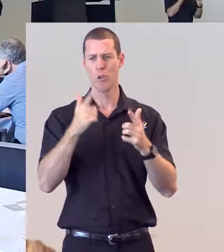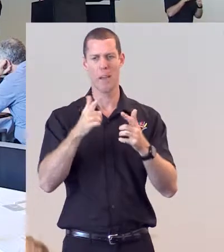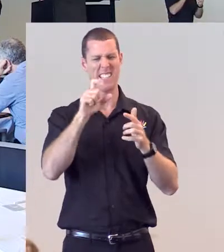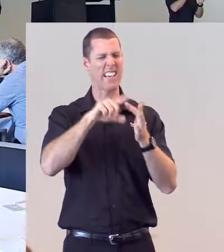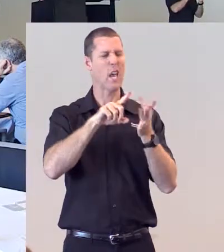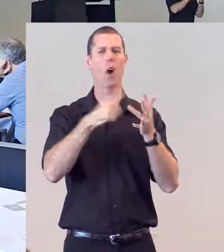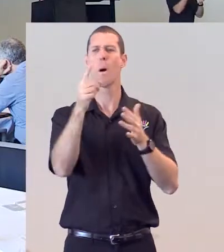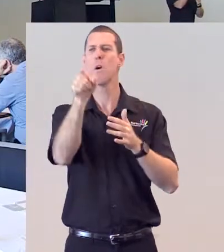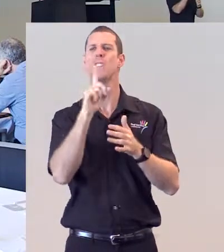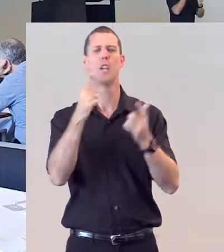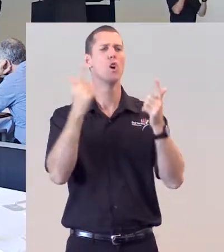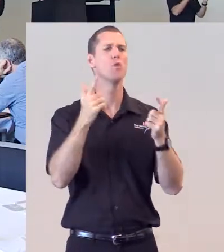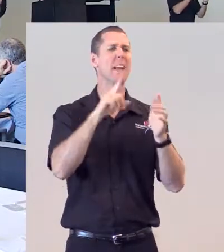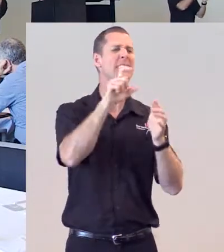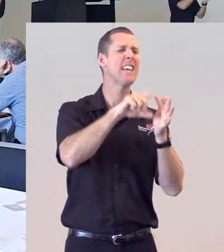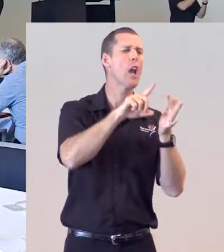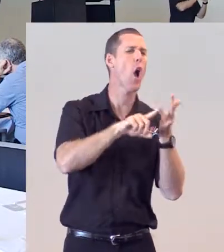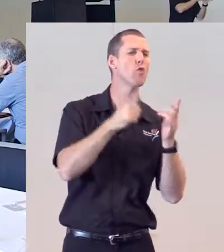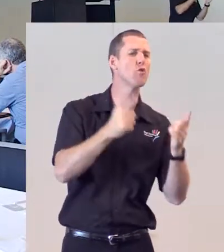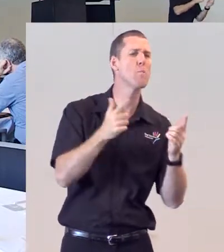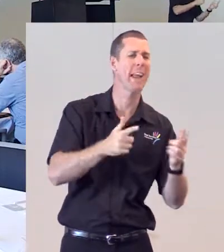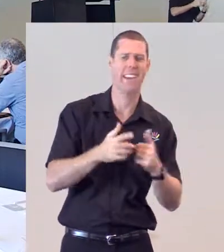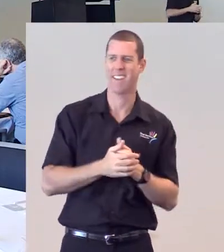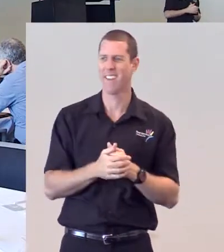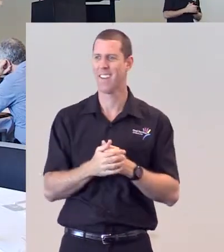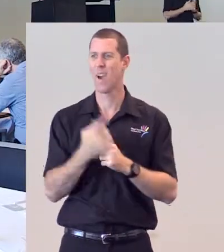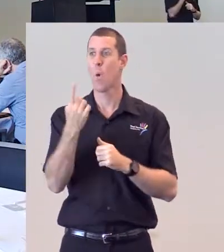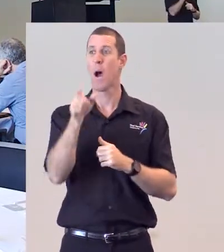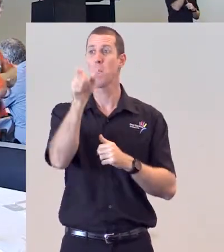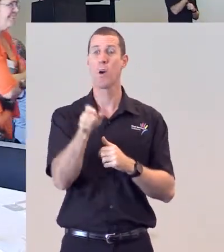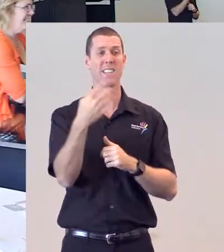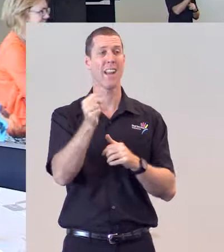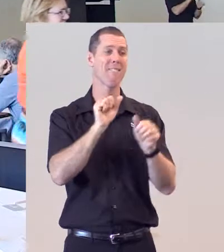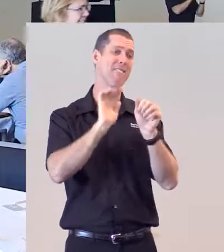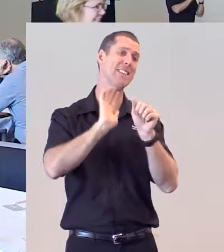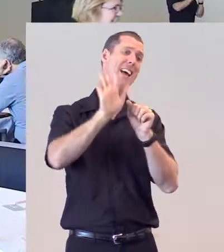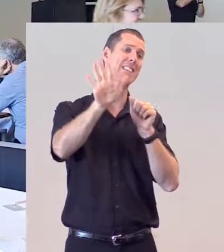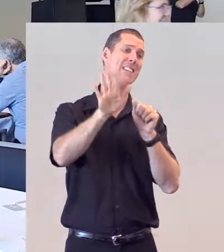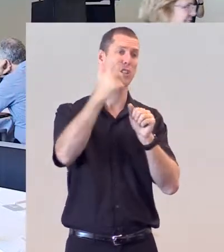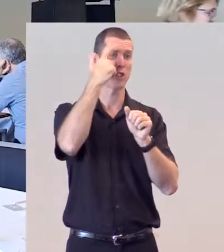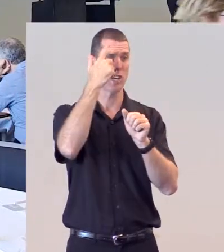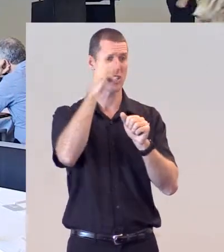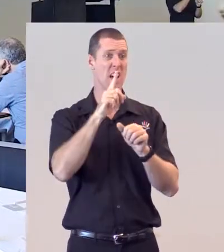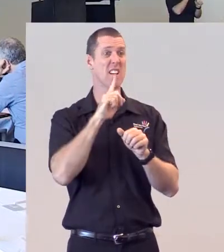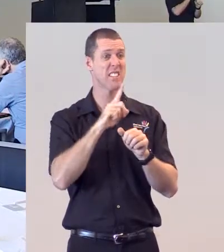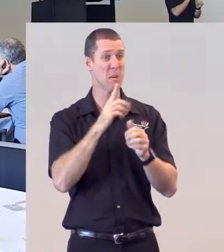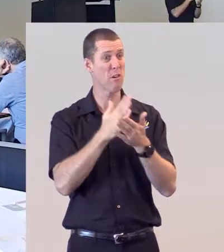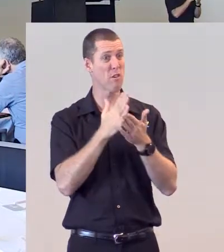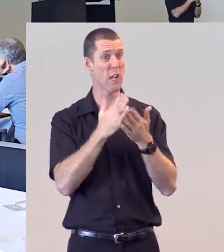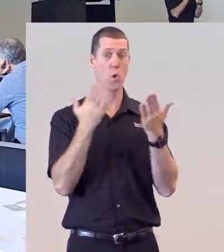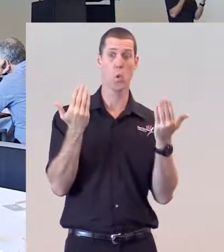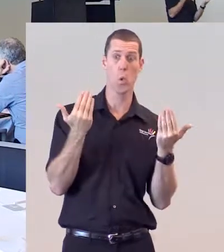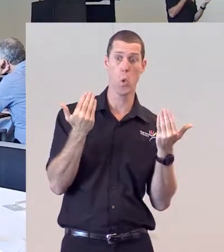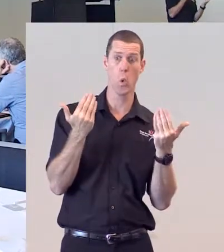somebody said. Yeah. There was a fantastic suggestion that it would be really